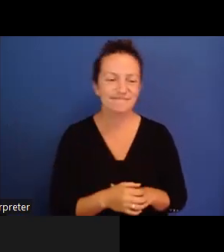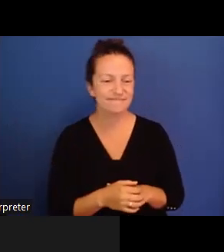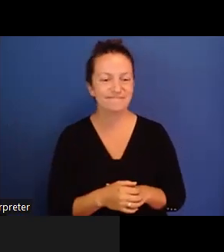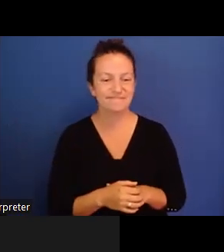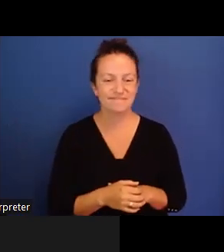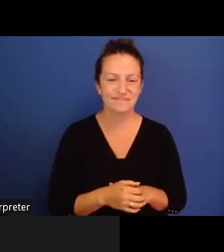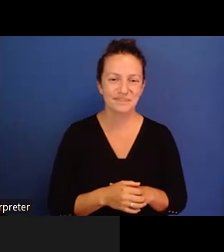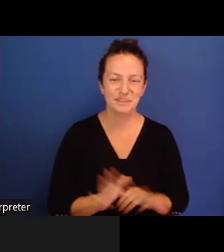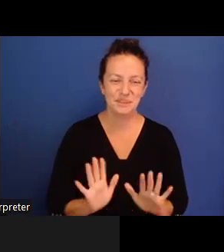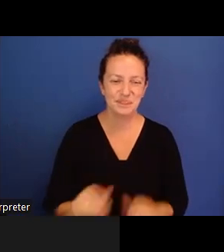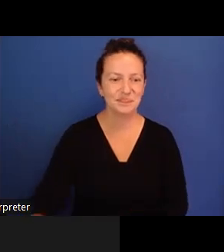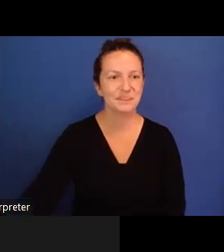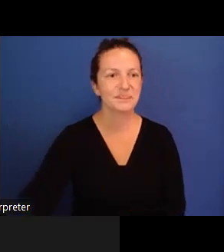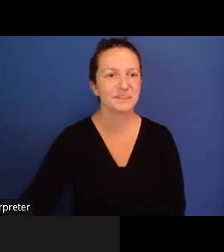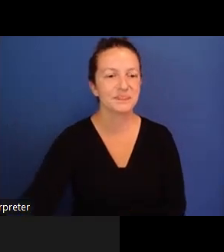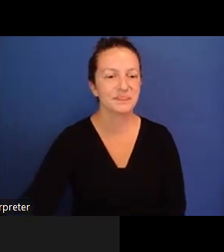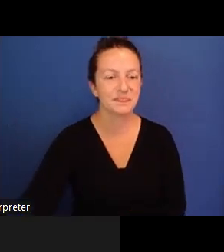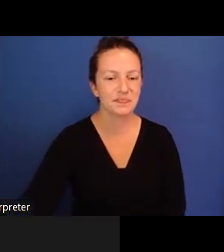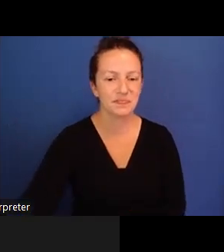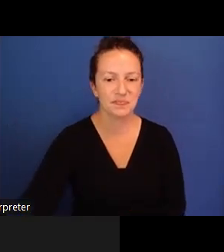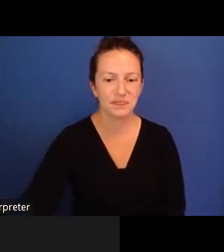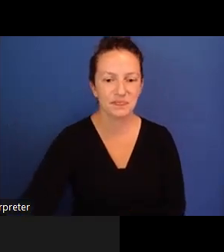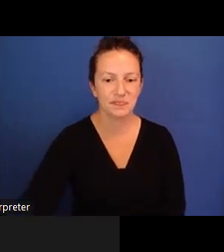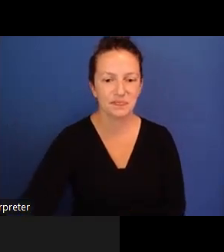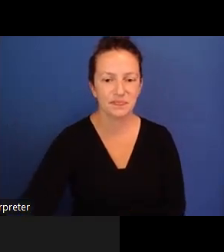These left there, right there, tab selected.